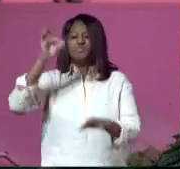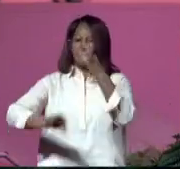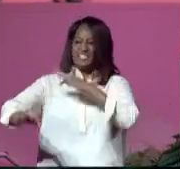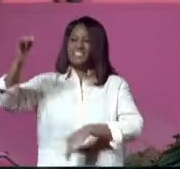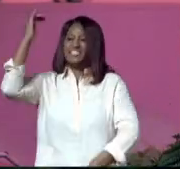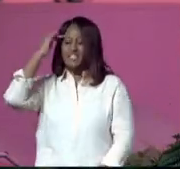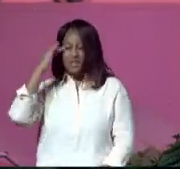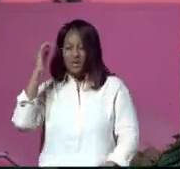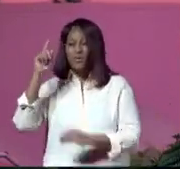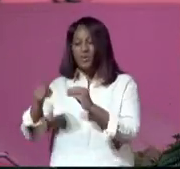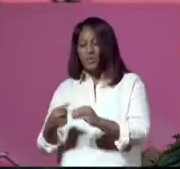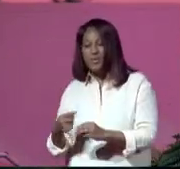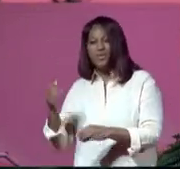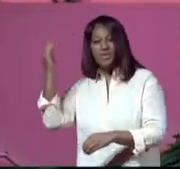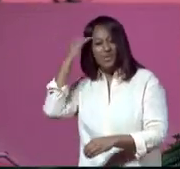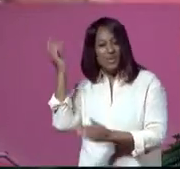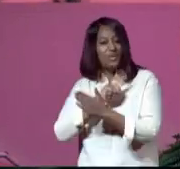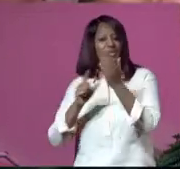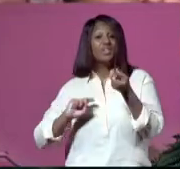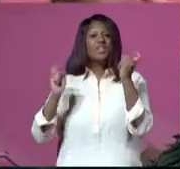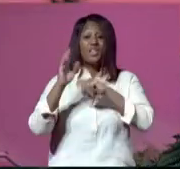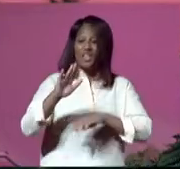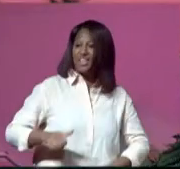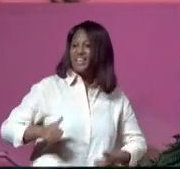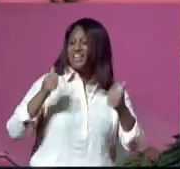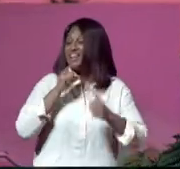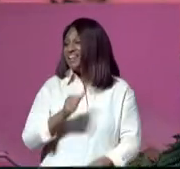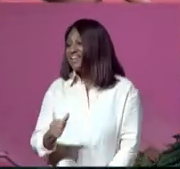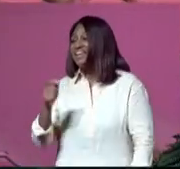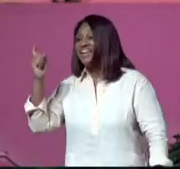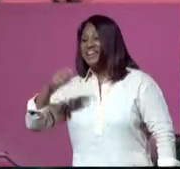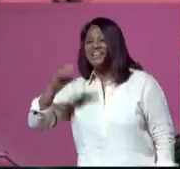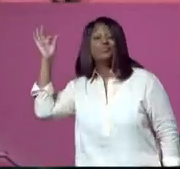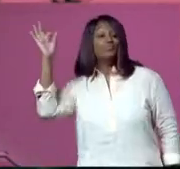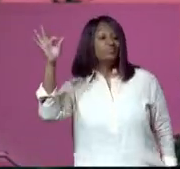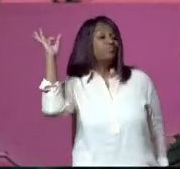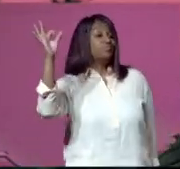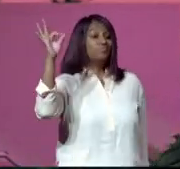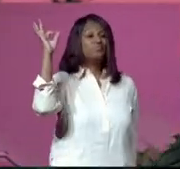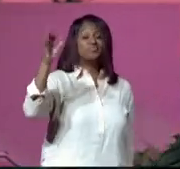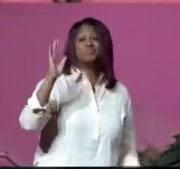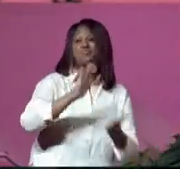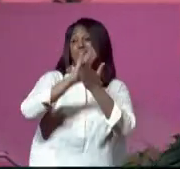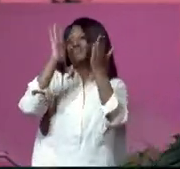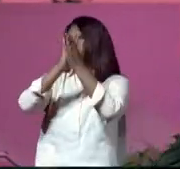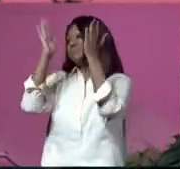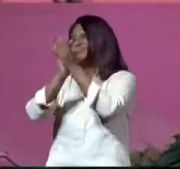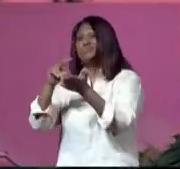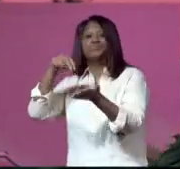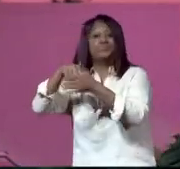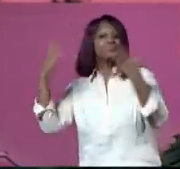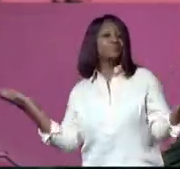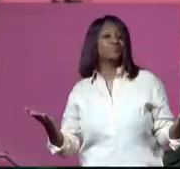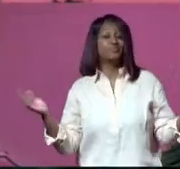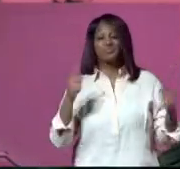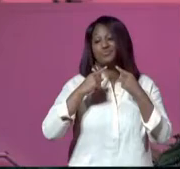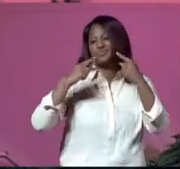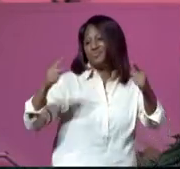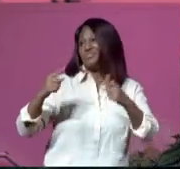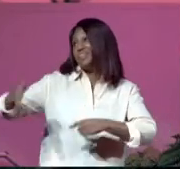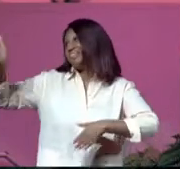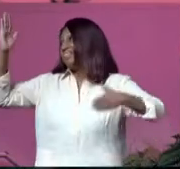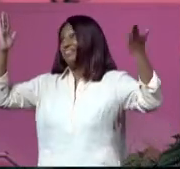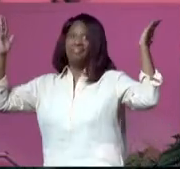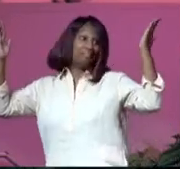do. If you know the Lord has changed your life, you don't need to preach to be a praise bully and stand up here and tell you, lift your